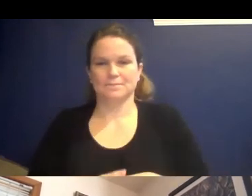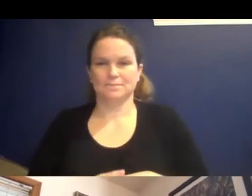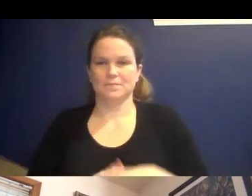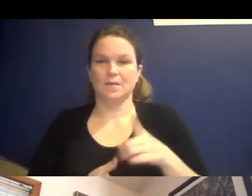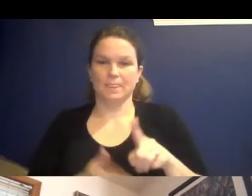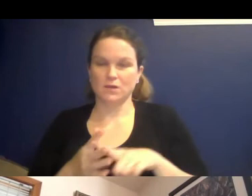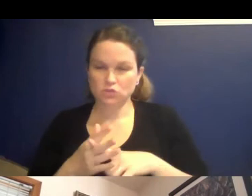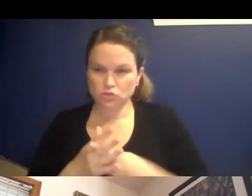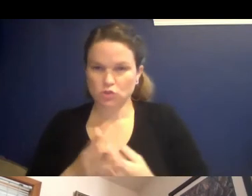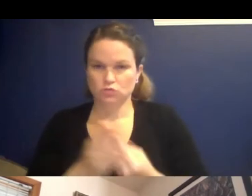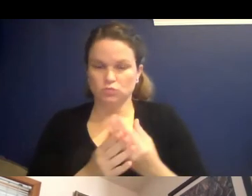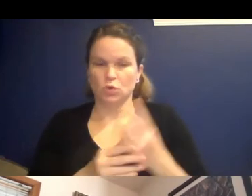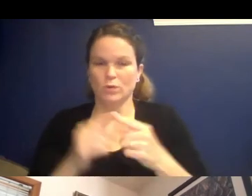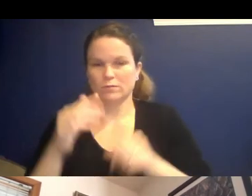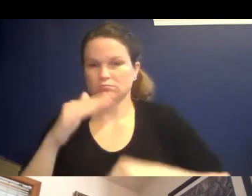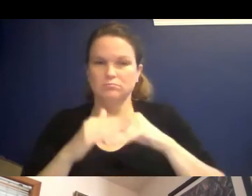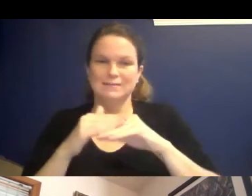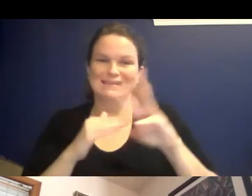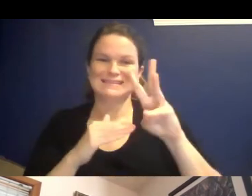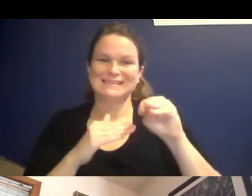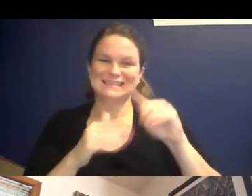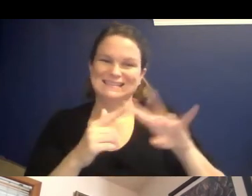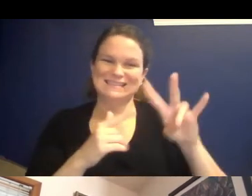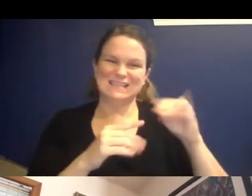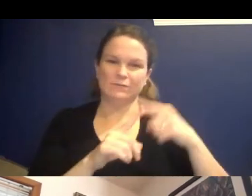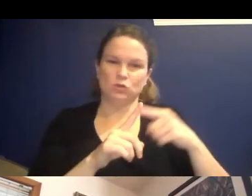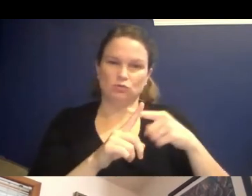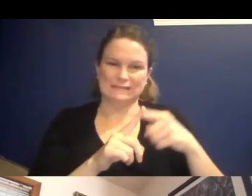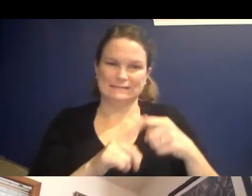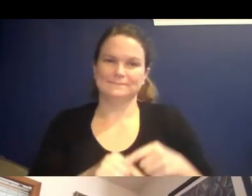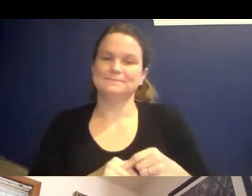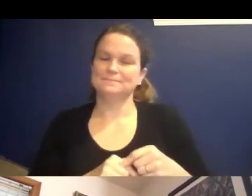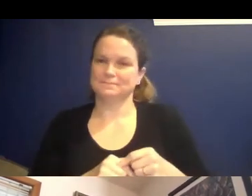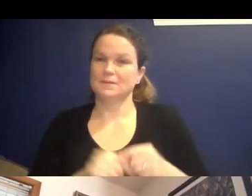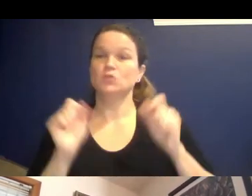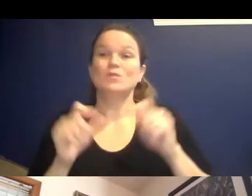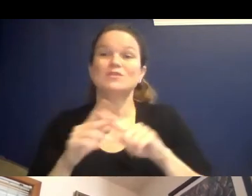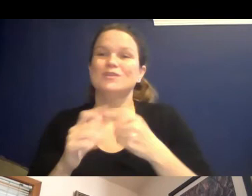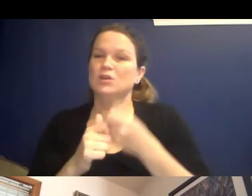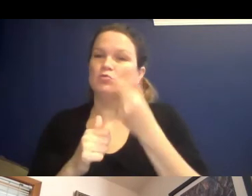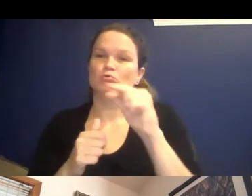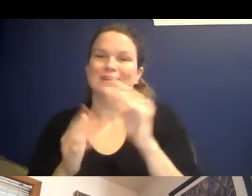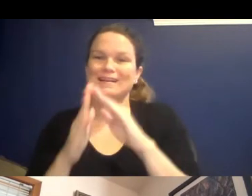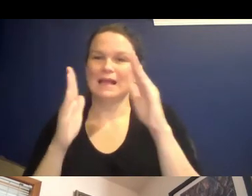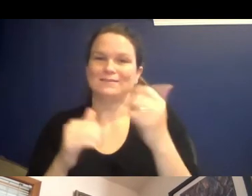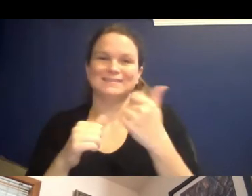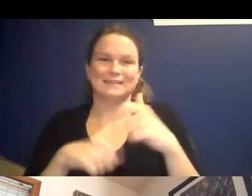germinate when the soil temperatures reach 60 to 70 degrees. They can be started in a greenhouse in any season.